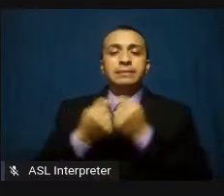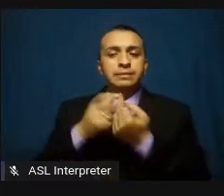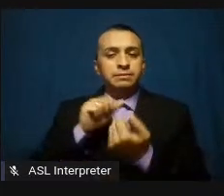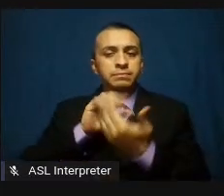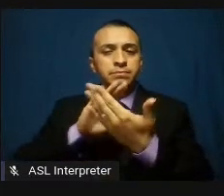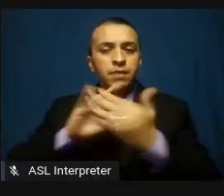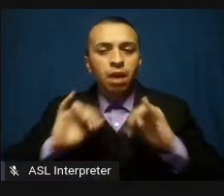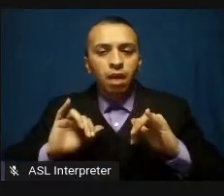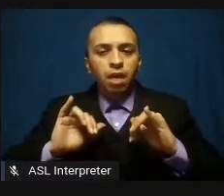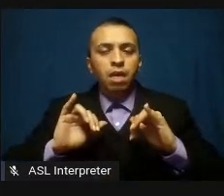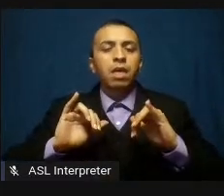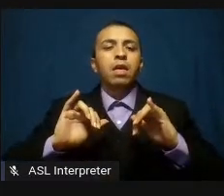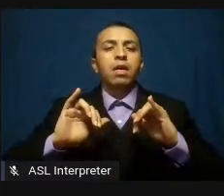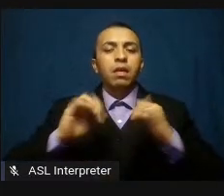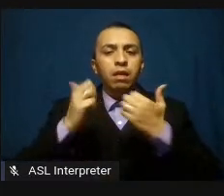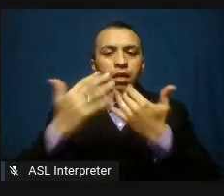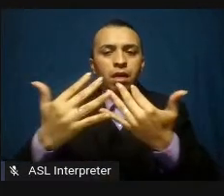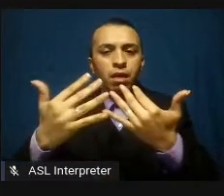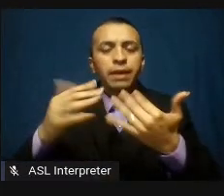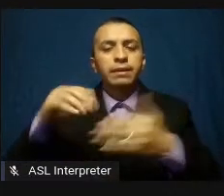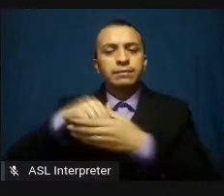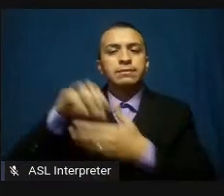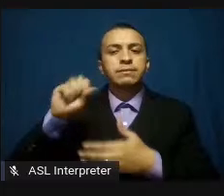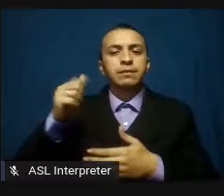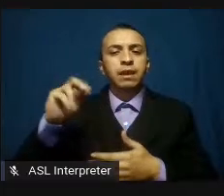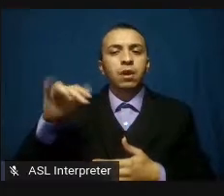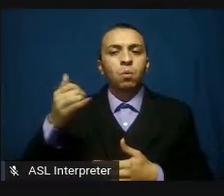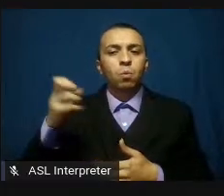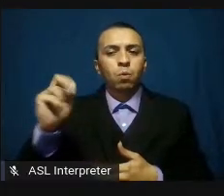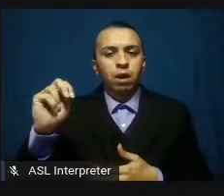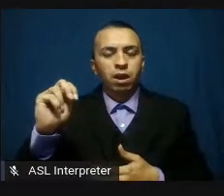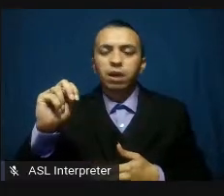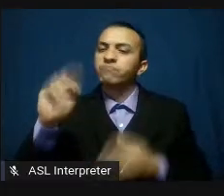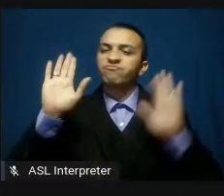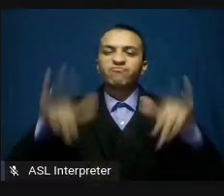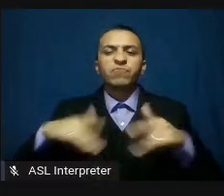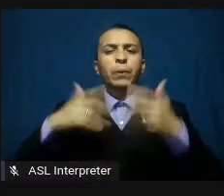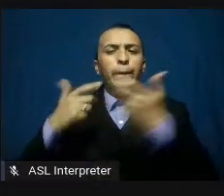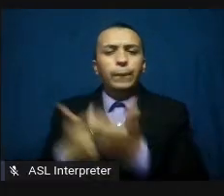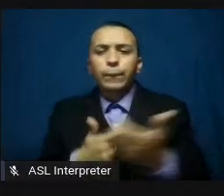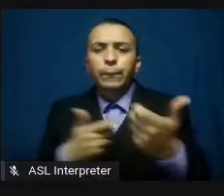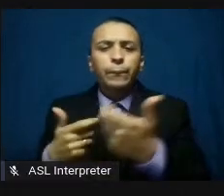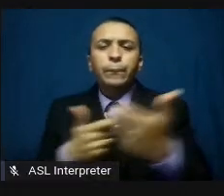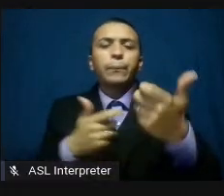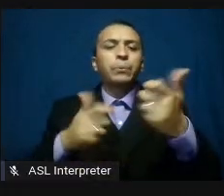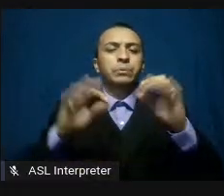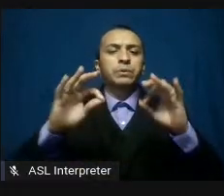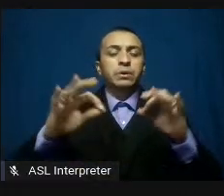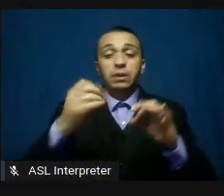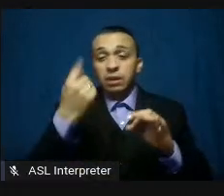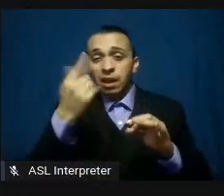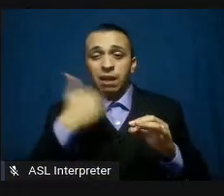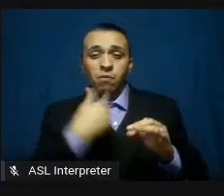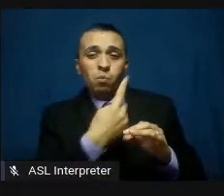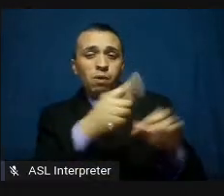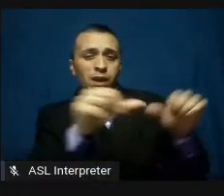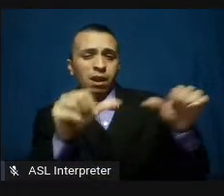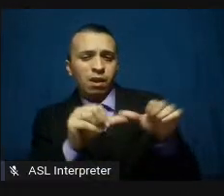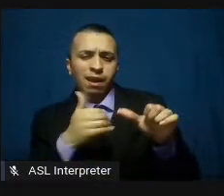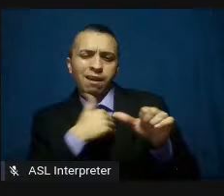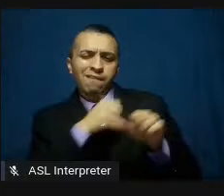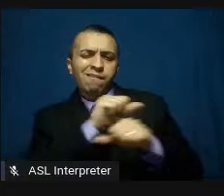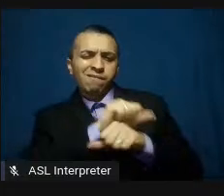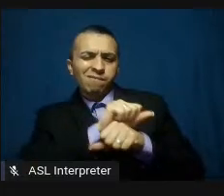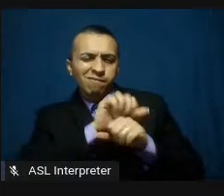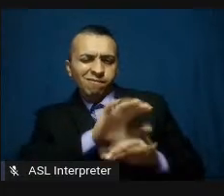San Juan yesterday. We were able to get in there and work. We sent the colors into one area that can get out of the rocks, sent the colors in